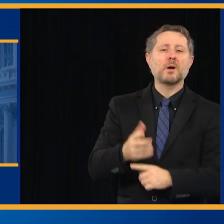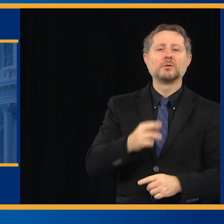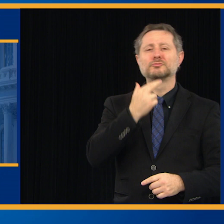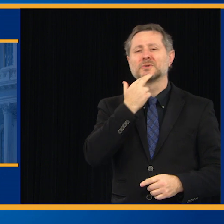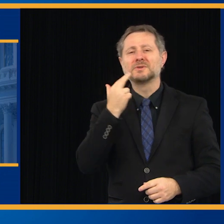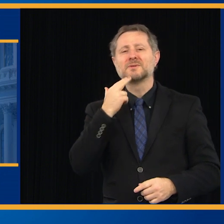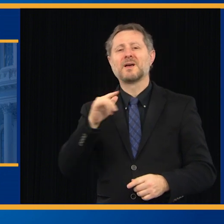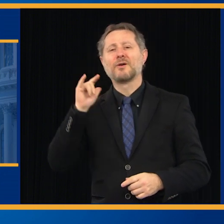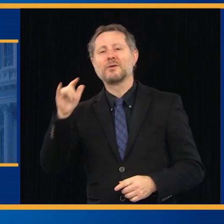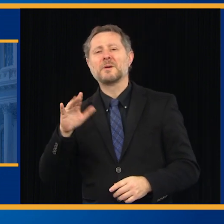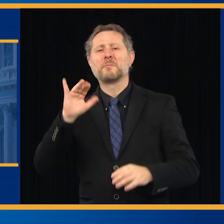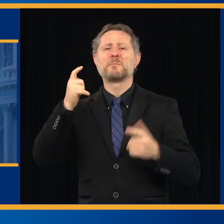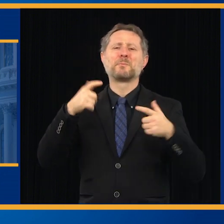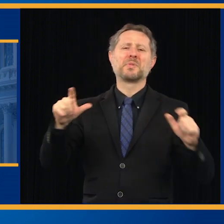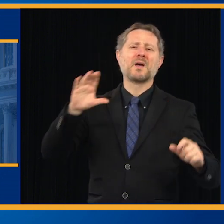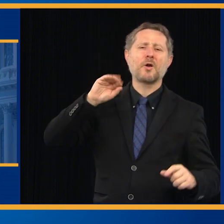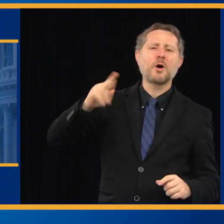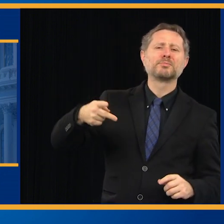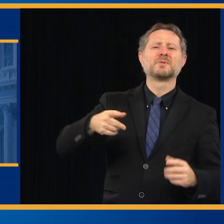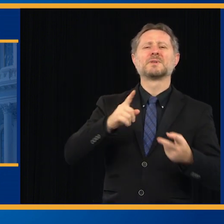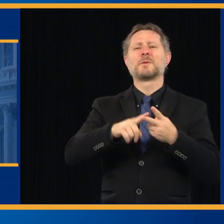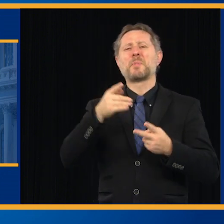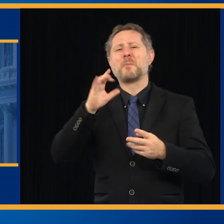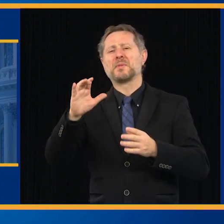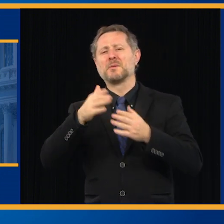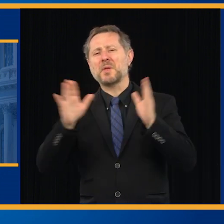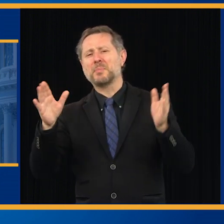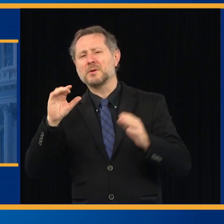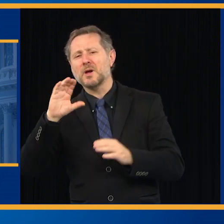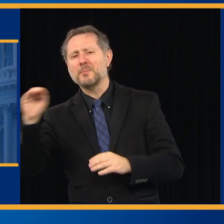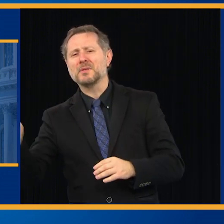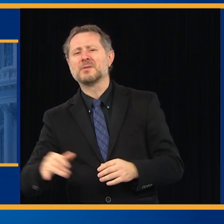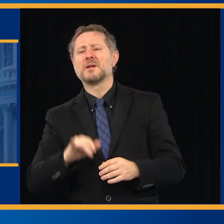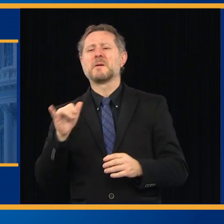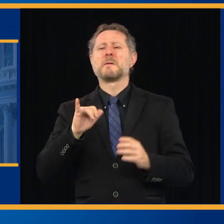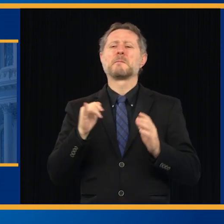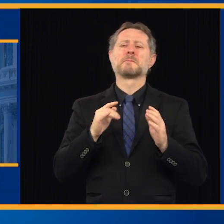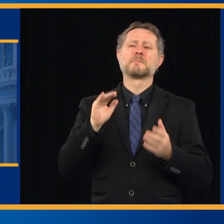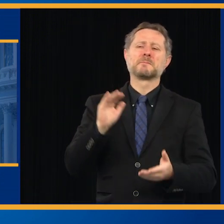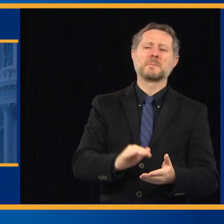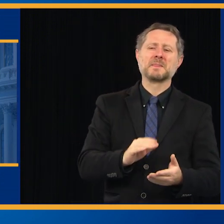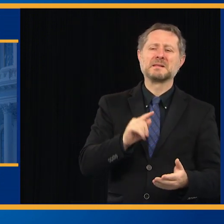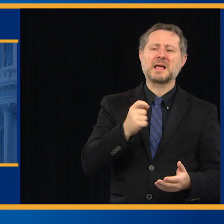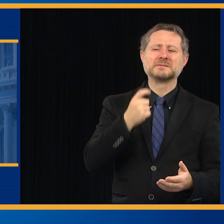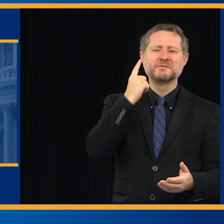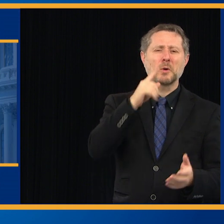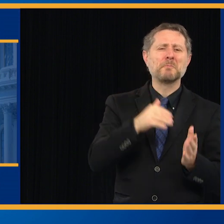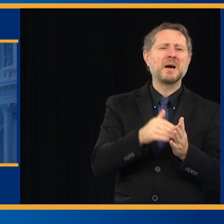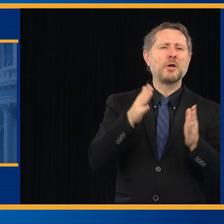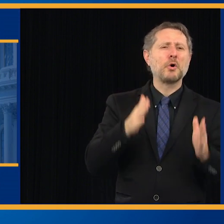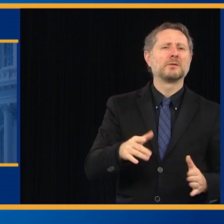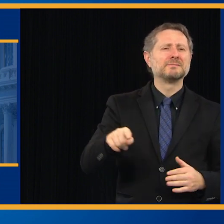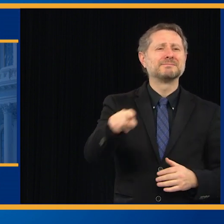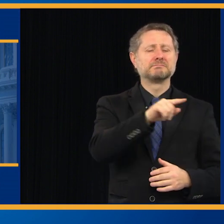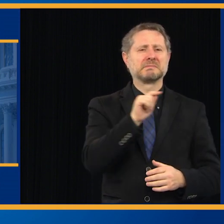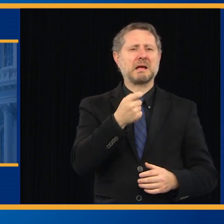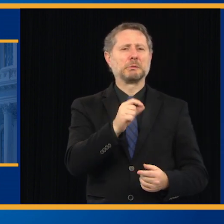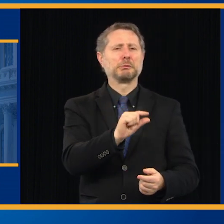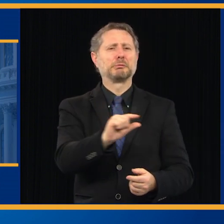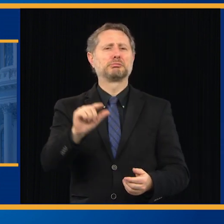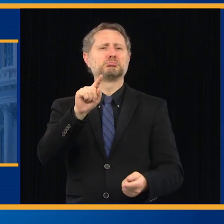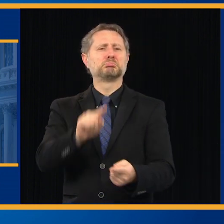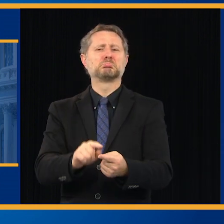big corporations, public companies. Now it turns out they funded a tax break for millionaires in the